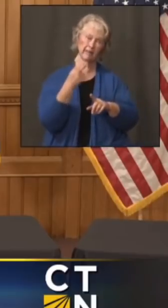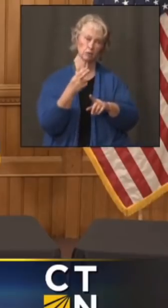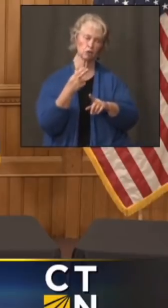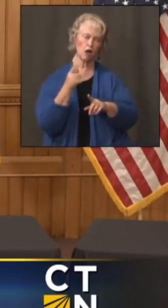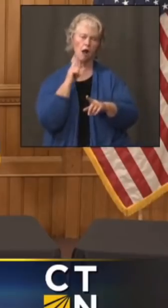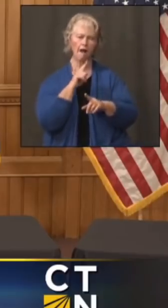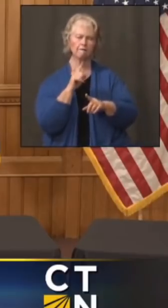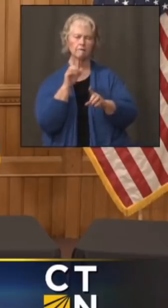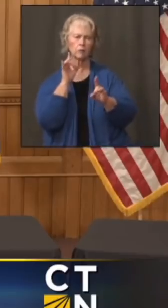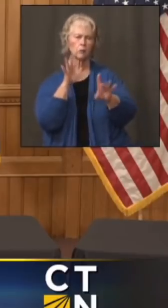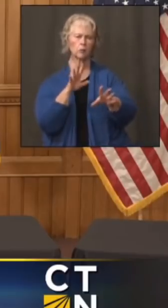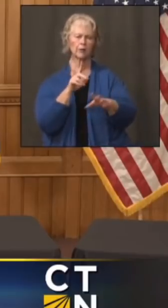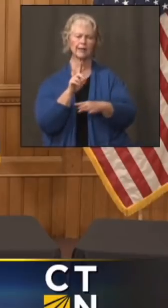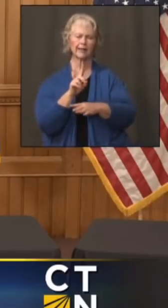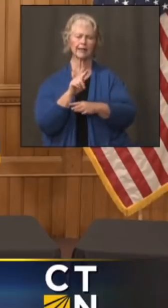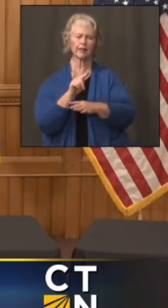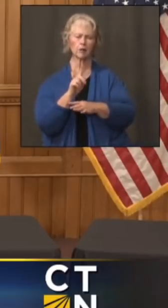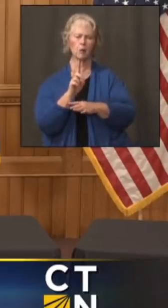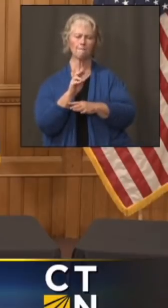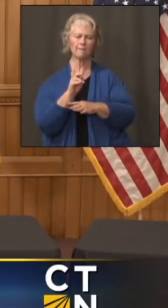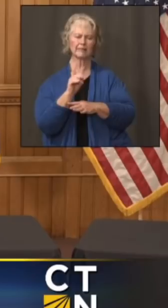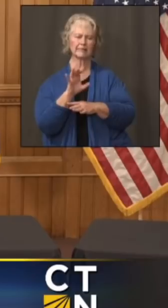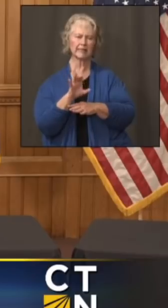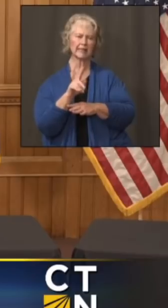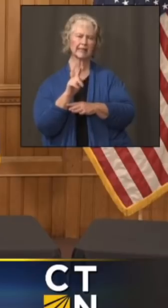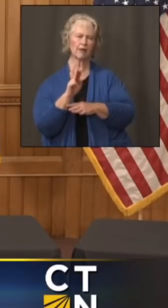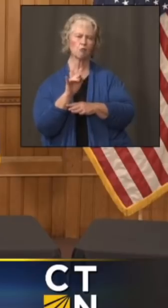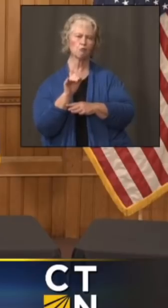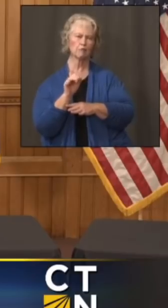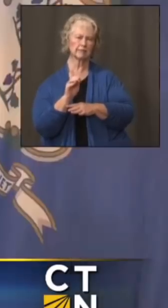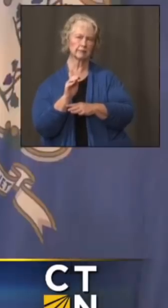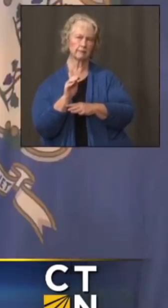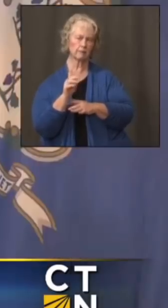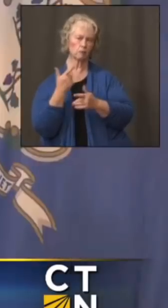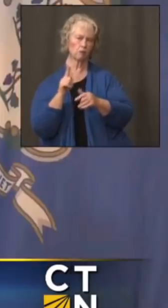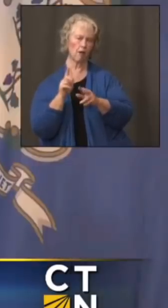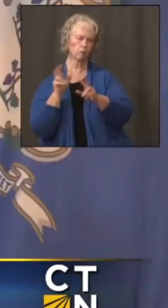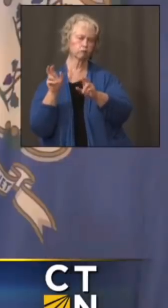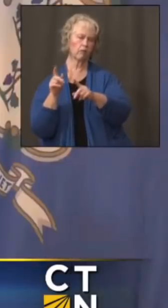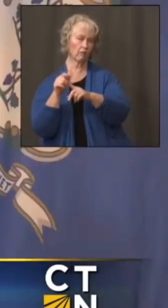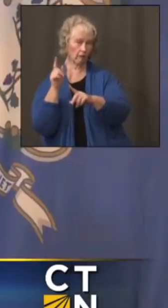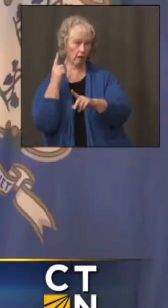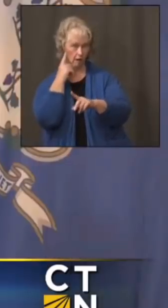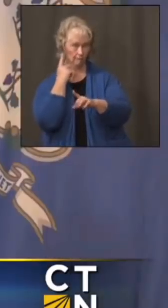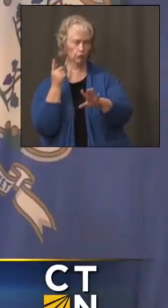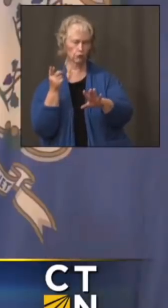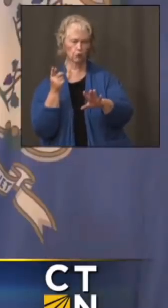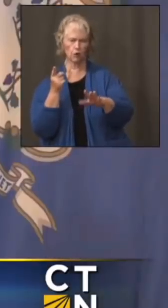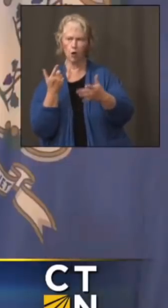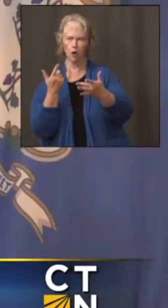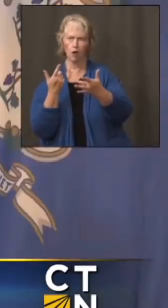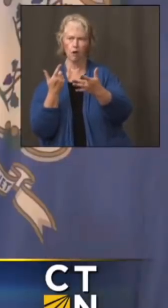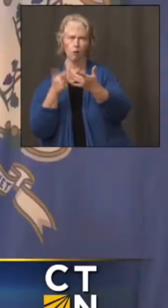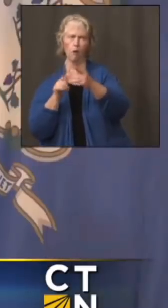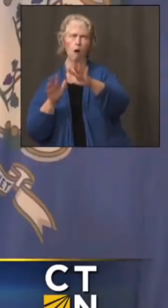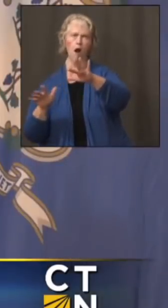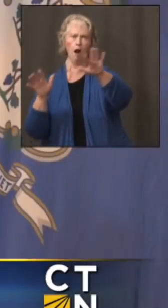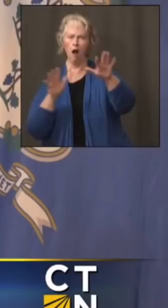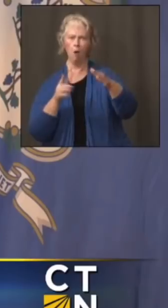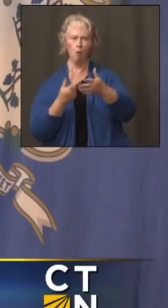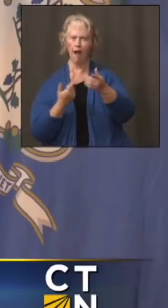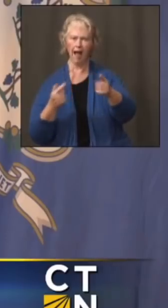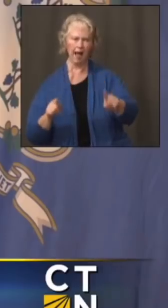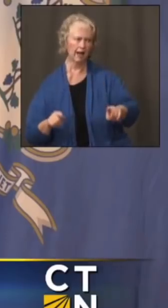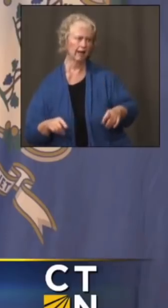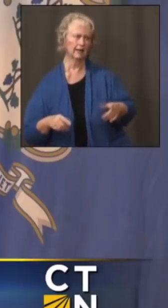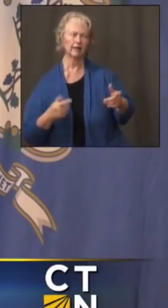heard of anything like that here? And what can be done to cool off the sort of national fever that's going on? Yeah, cool the